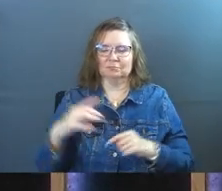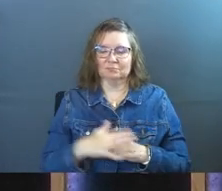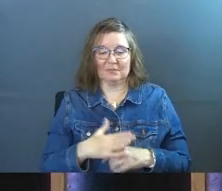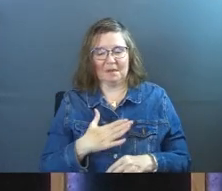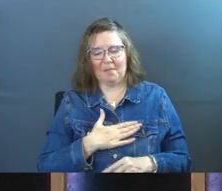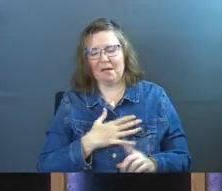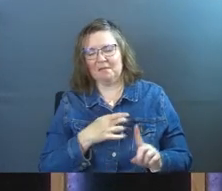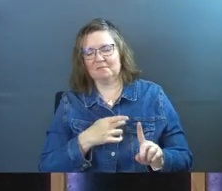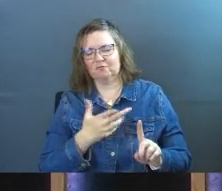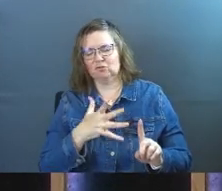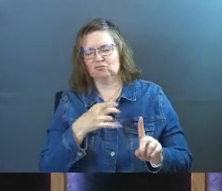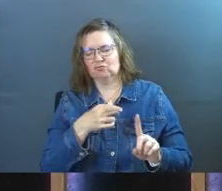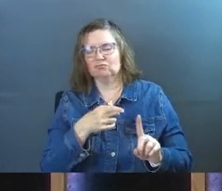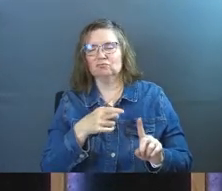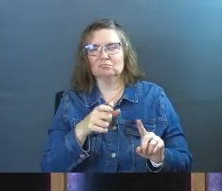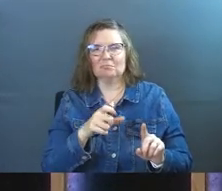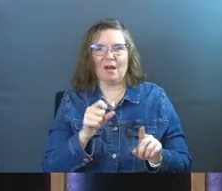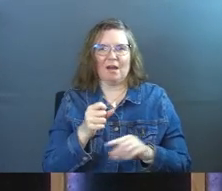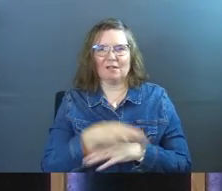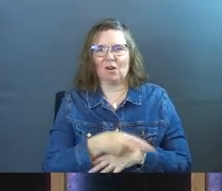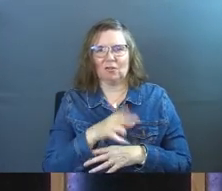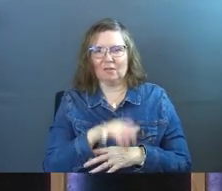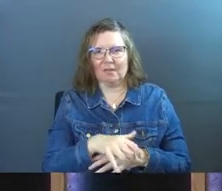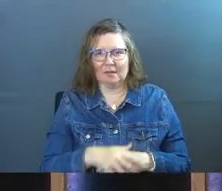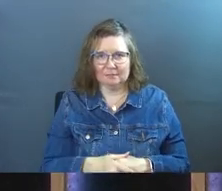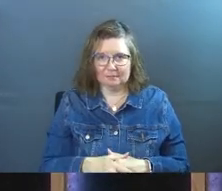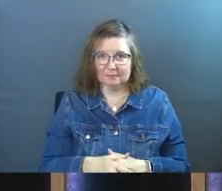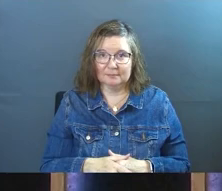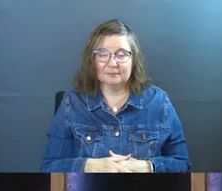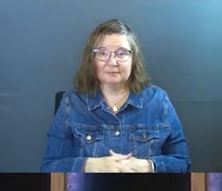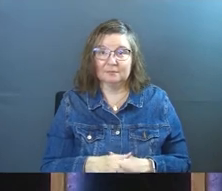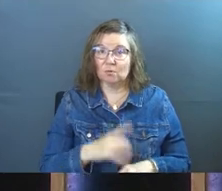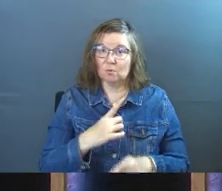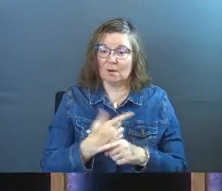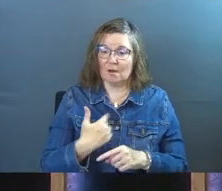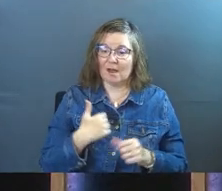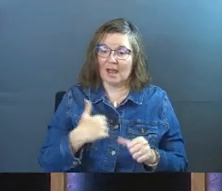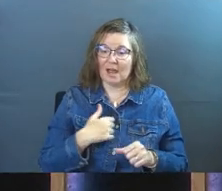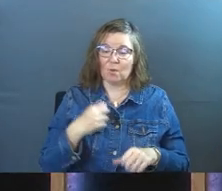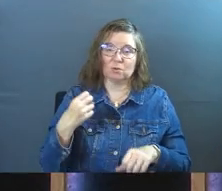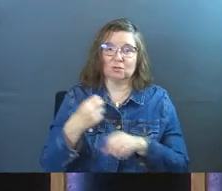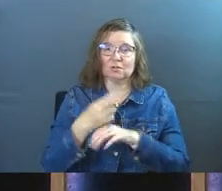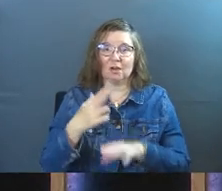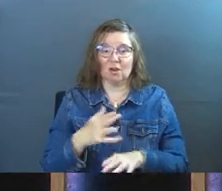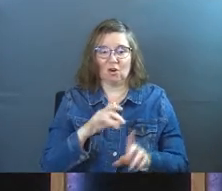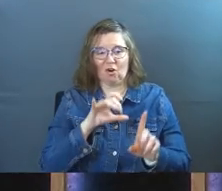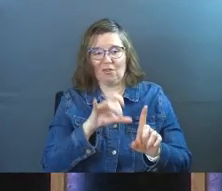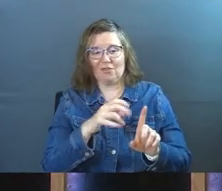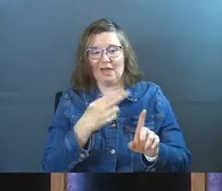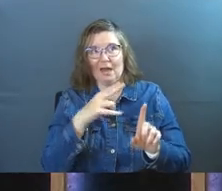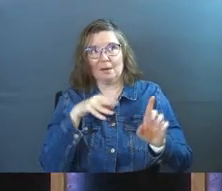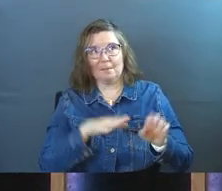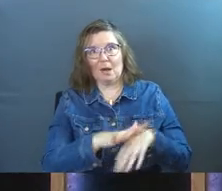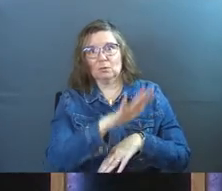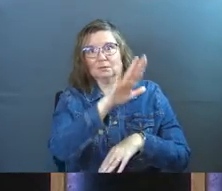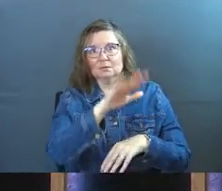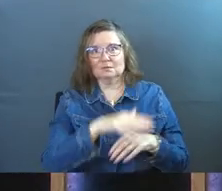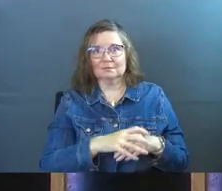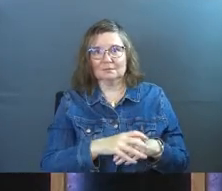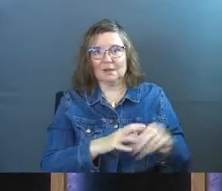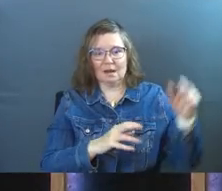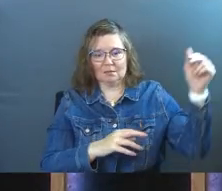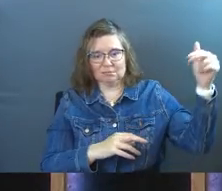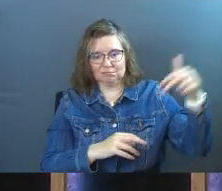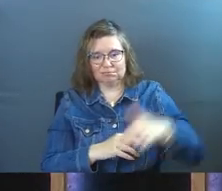That's my hill. I conquered that, right? I was a conqueror on that. I made